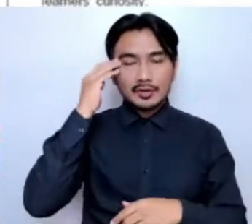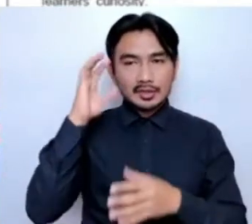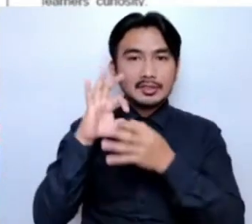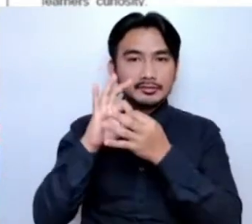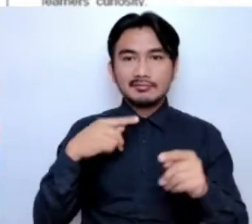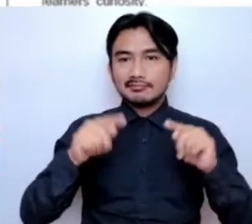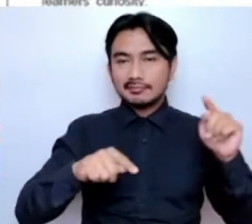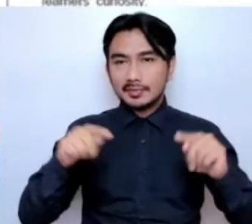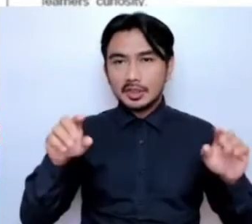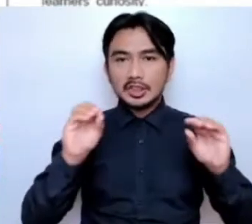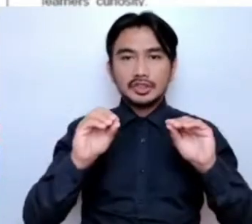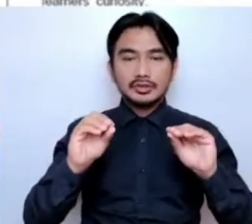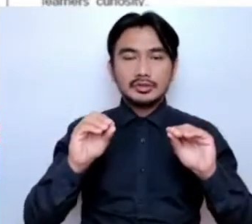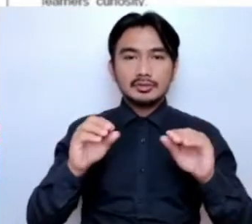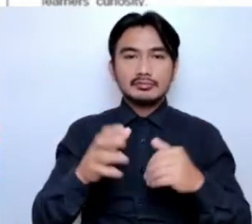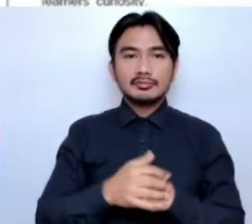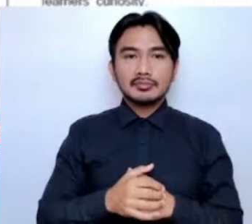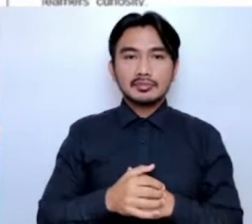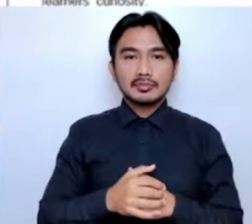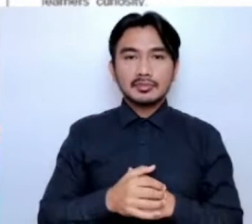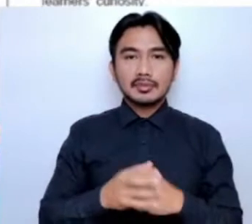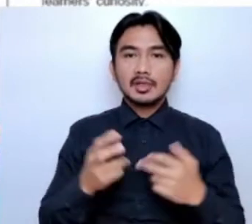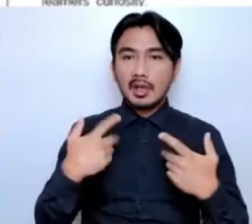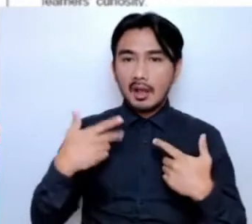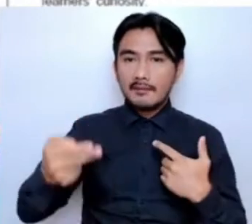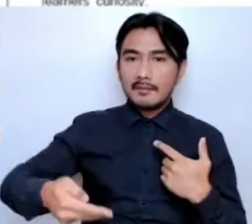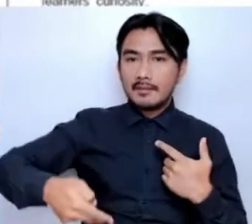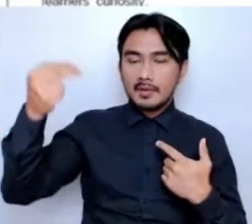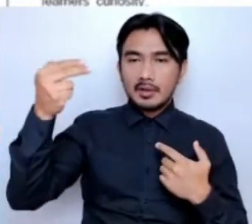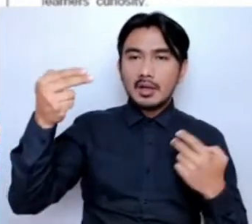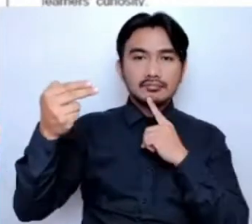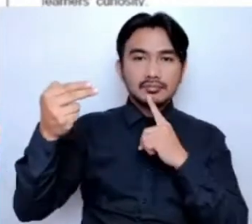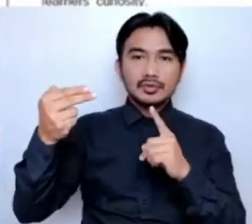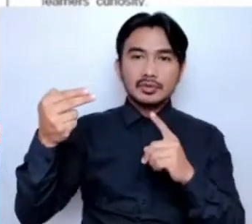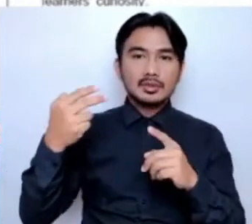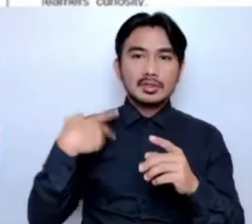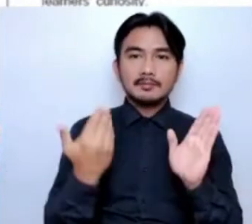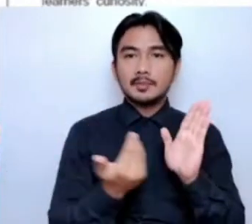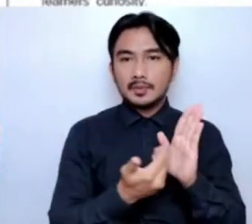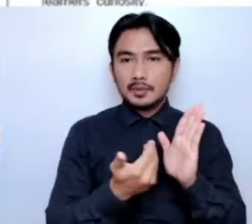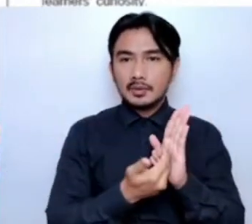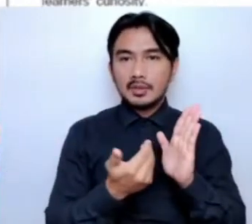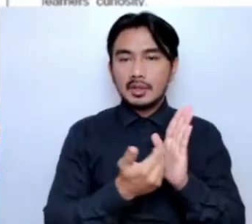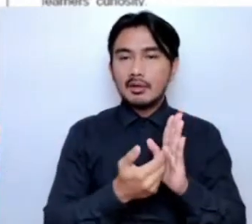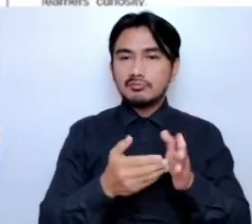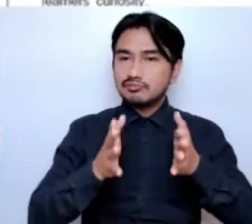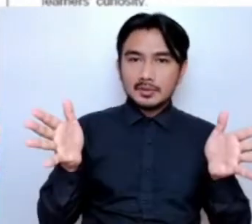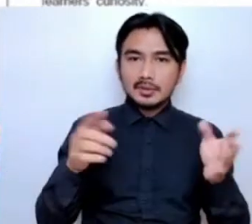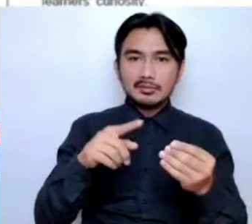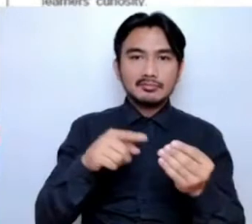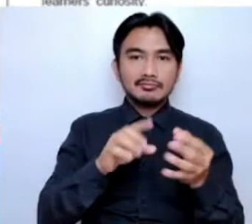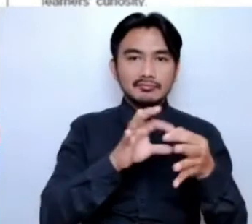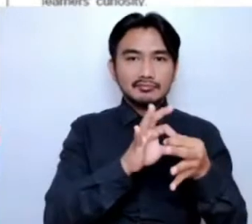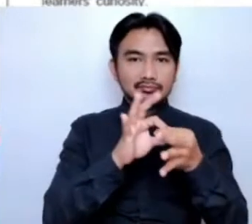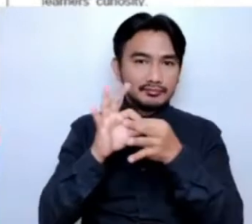teaching areas. This is even higher than having an accurate, in-depth, and broad knowledge of content and pedagogy. And